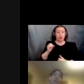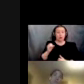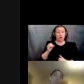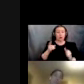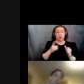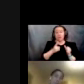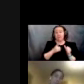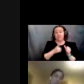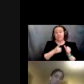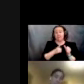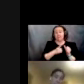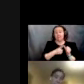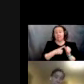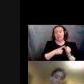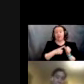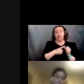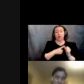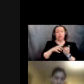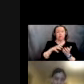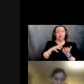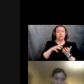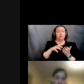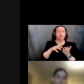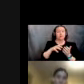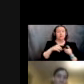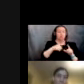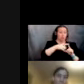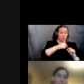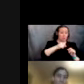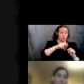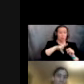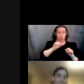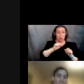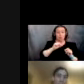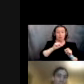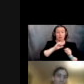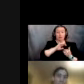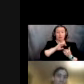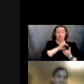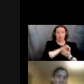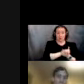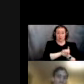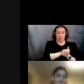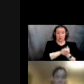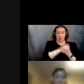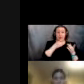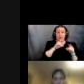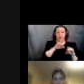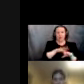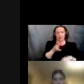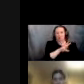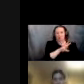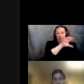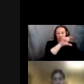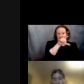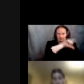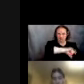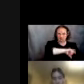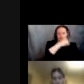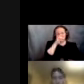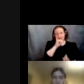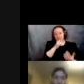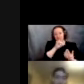couples, interracial Japanese U.S. marriages, were in the West Coast, because that was where the migration